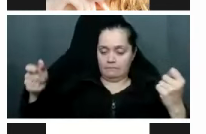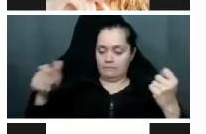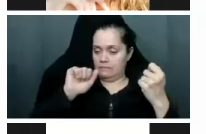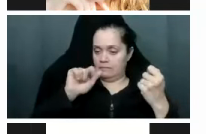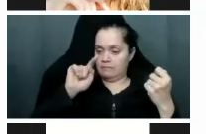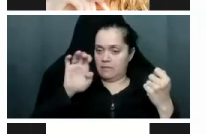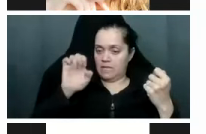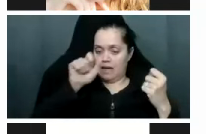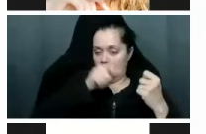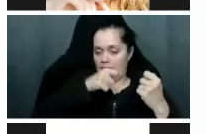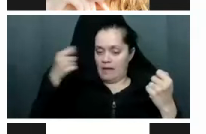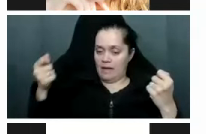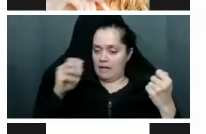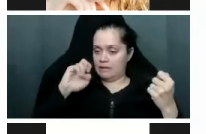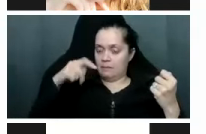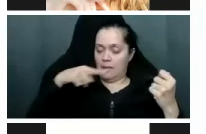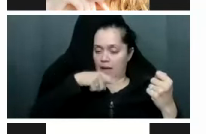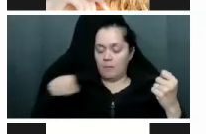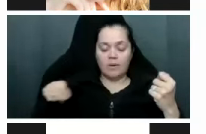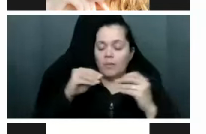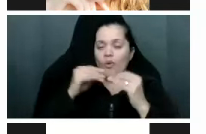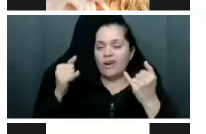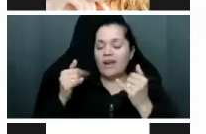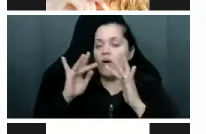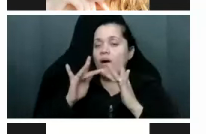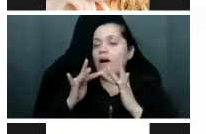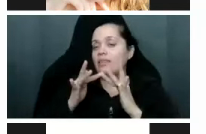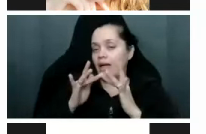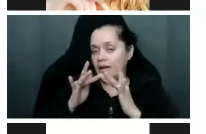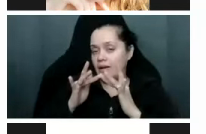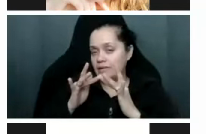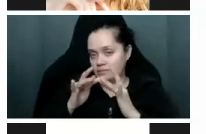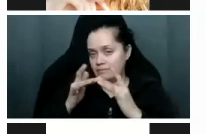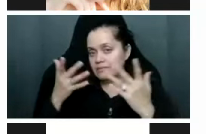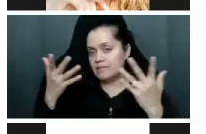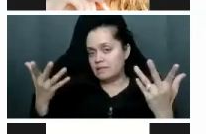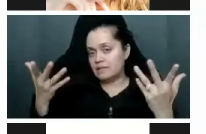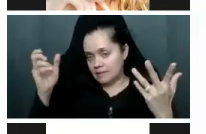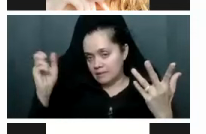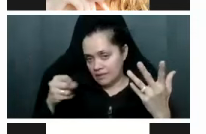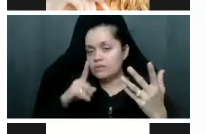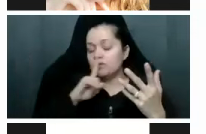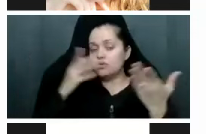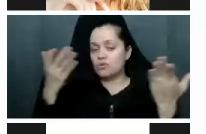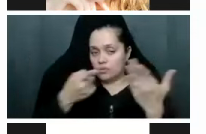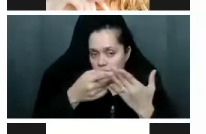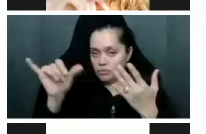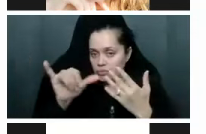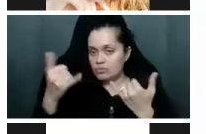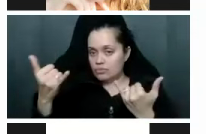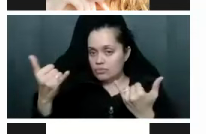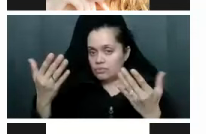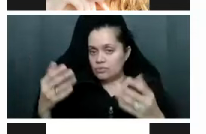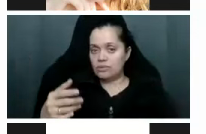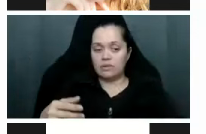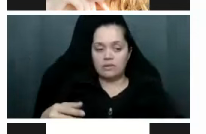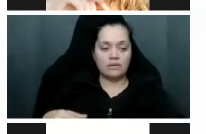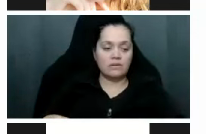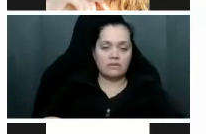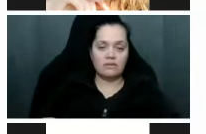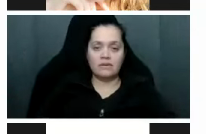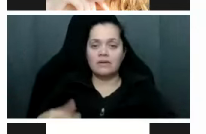We get a lot of information online. Yes, that will be true here too. I'm still calling it